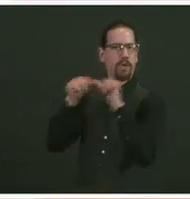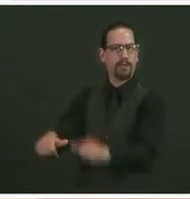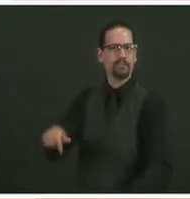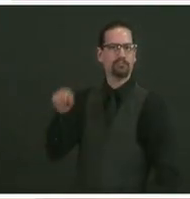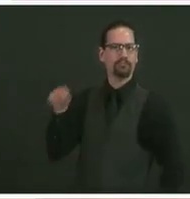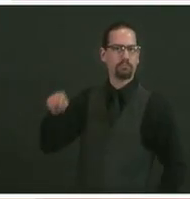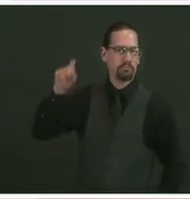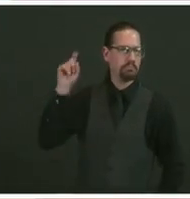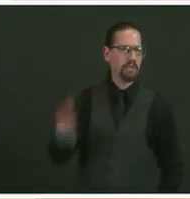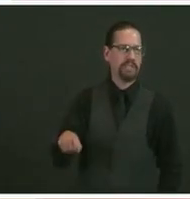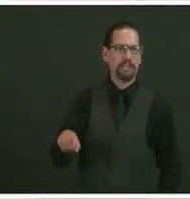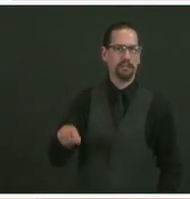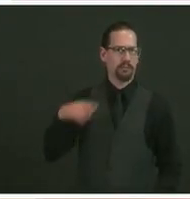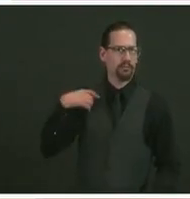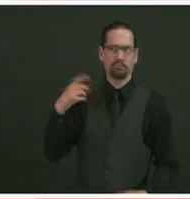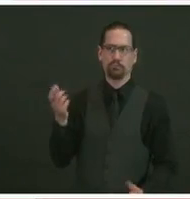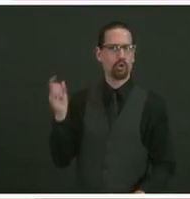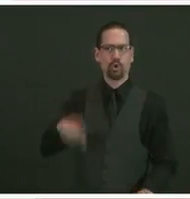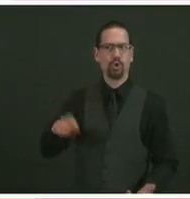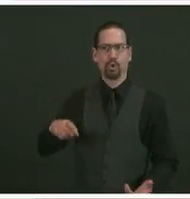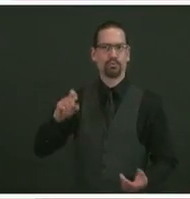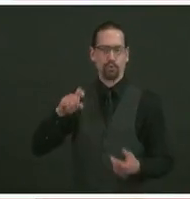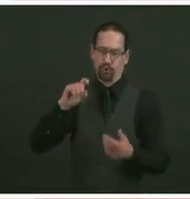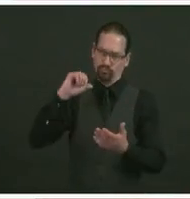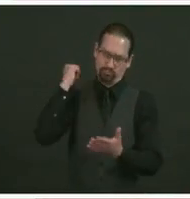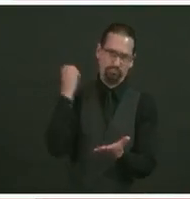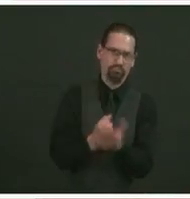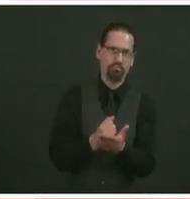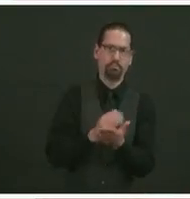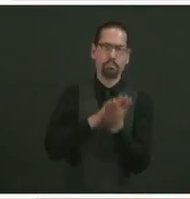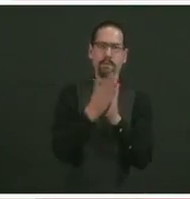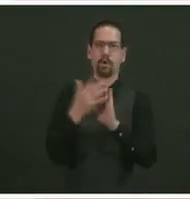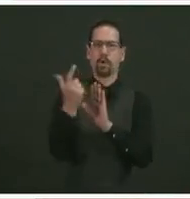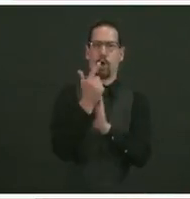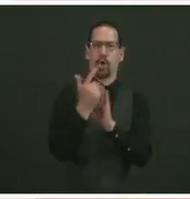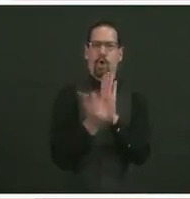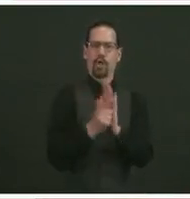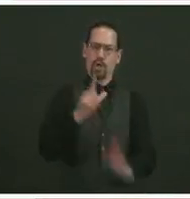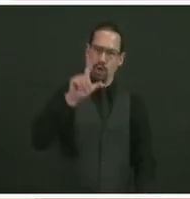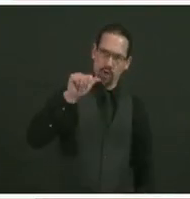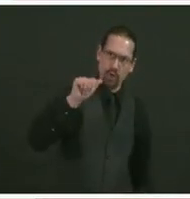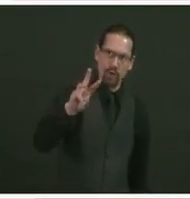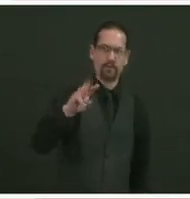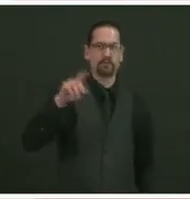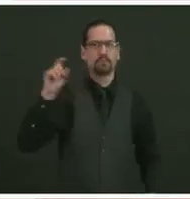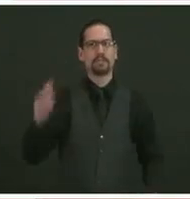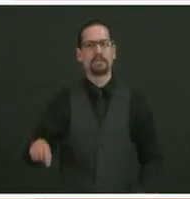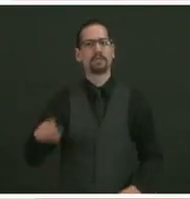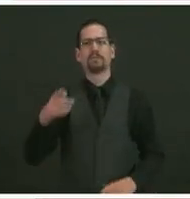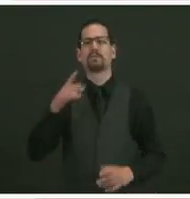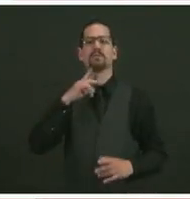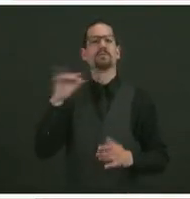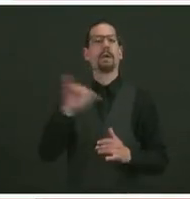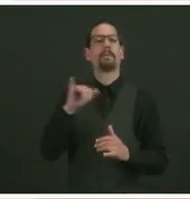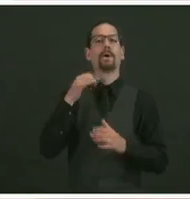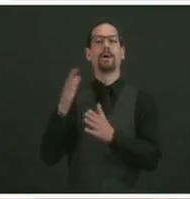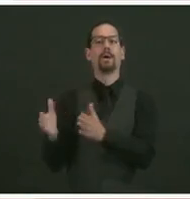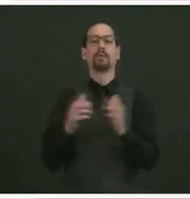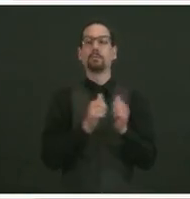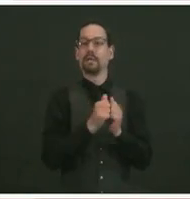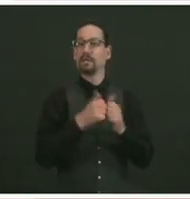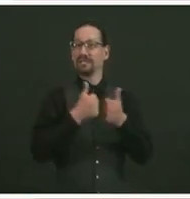permanent. Well, the same is true with distance learning. I'm not suggesting we want to be permanently and